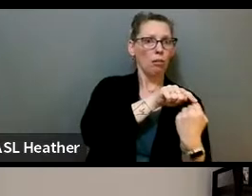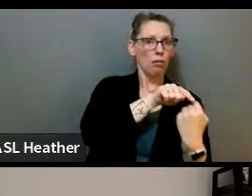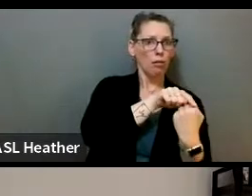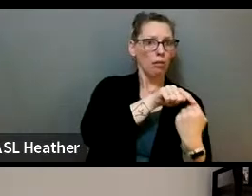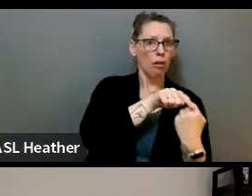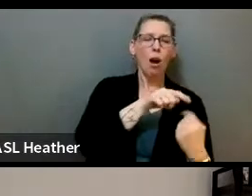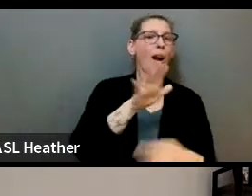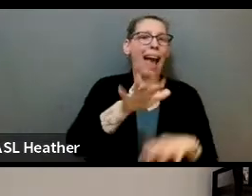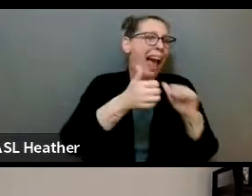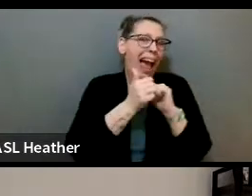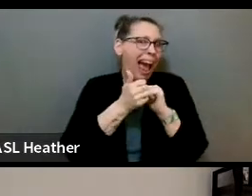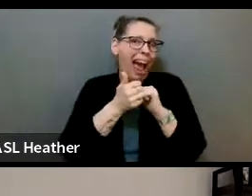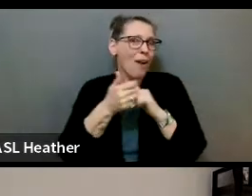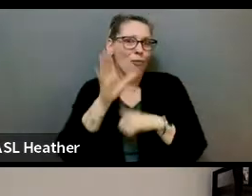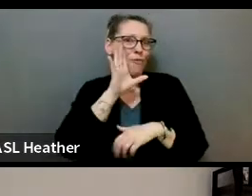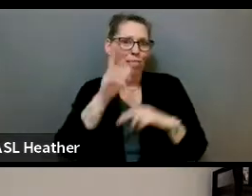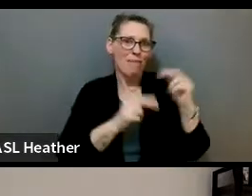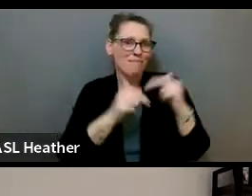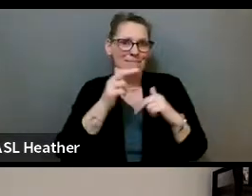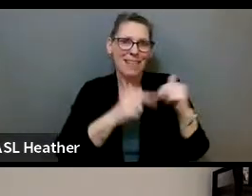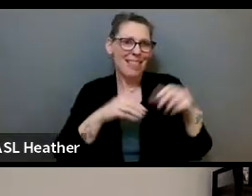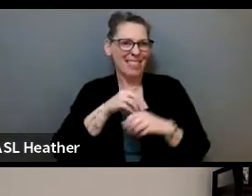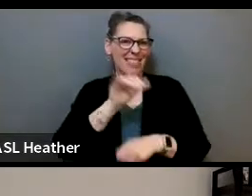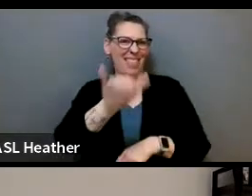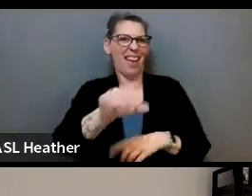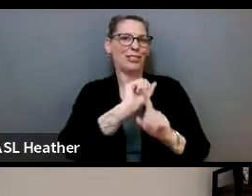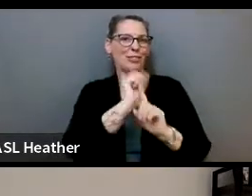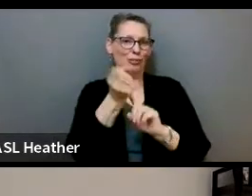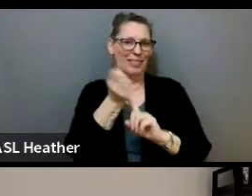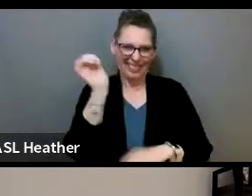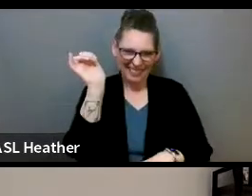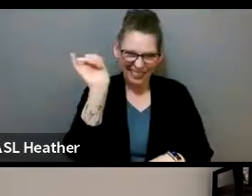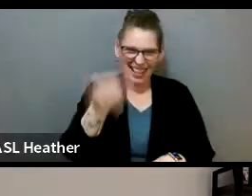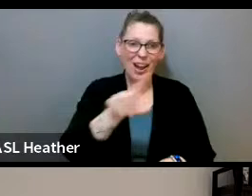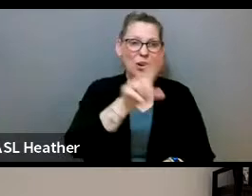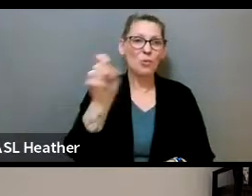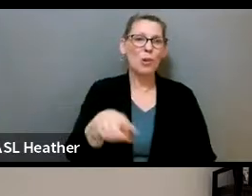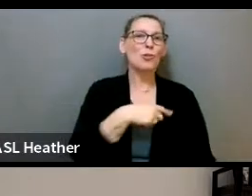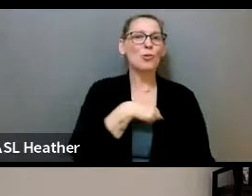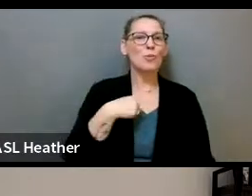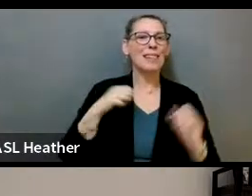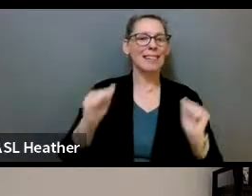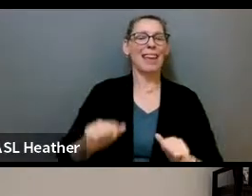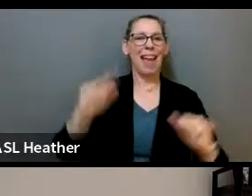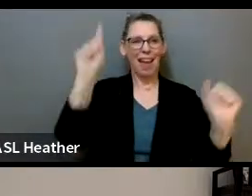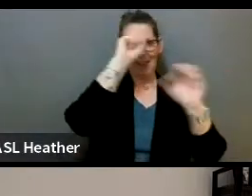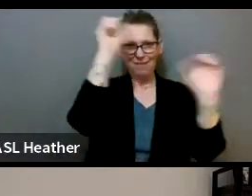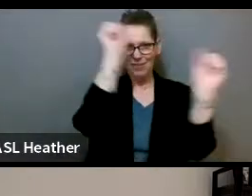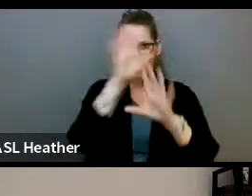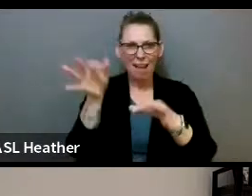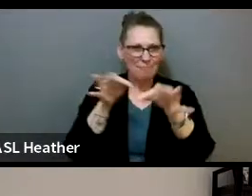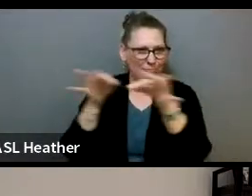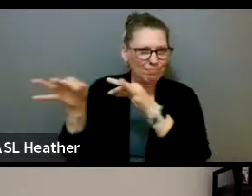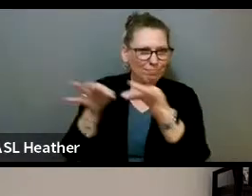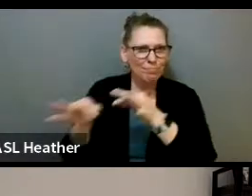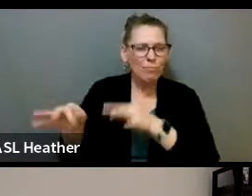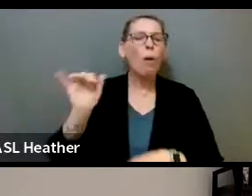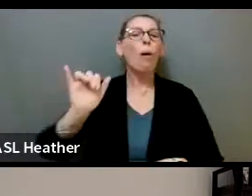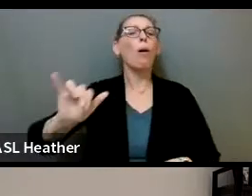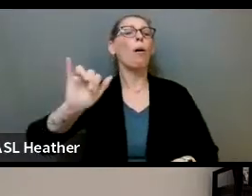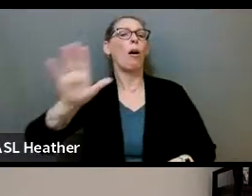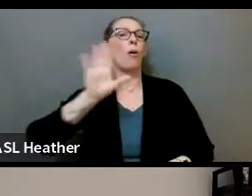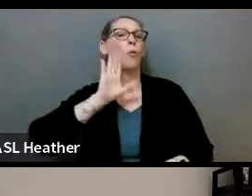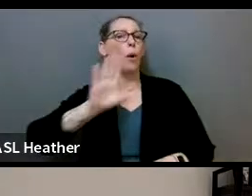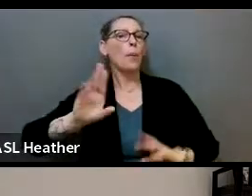be built in this kind of a situation? And that's the kind of questions I think we can at least visualize to them so they know and be prepared for some of this